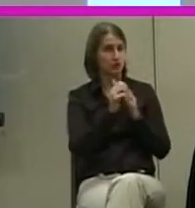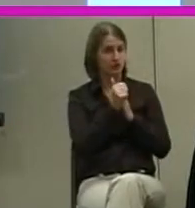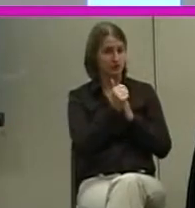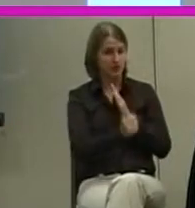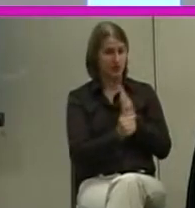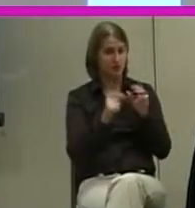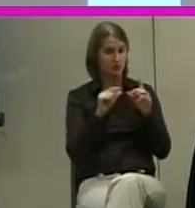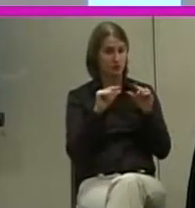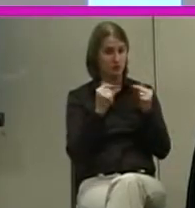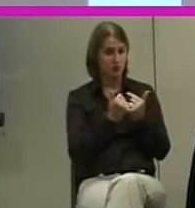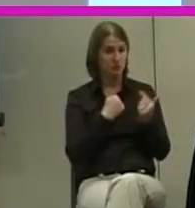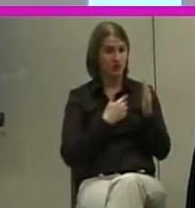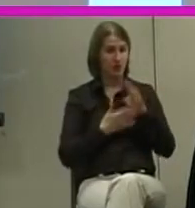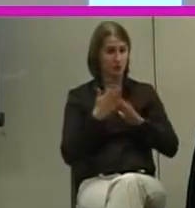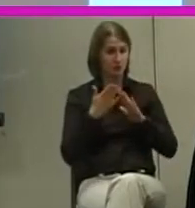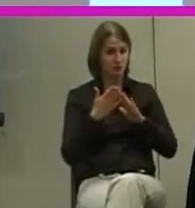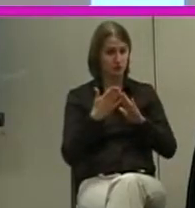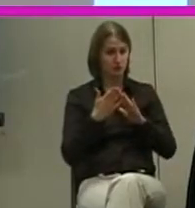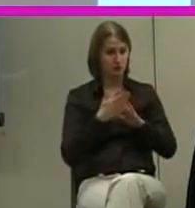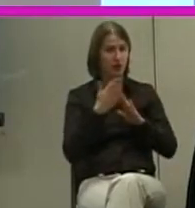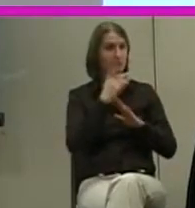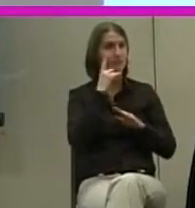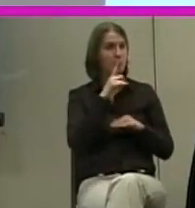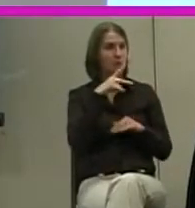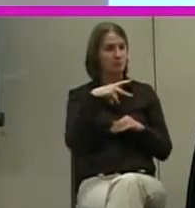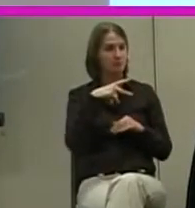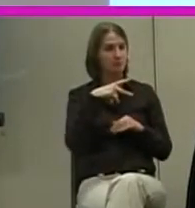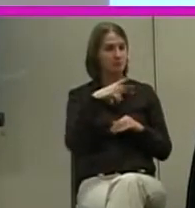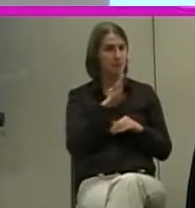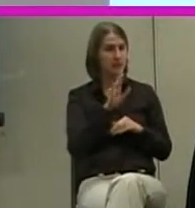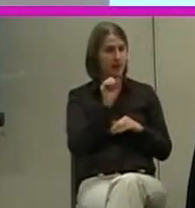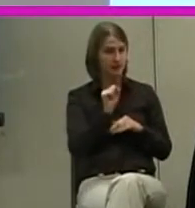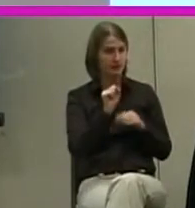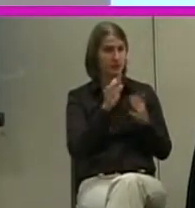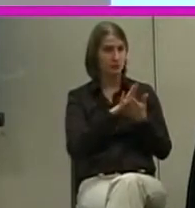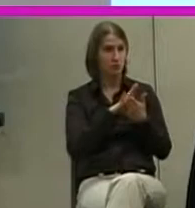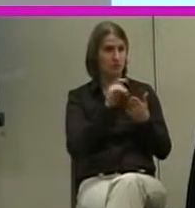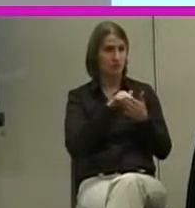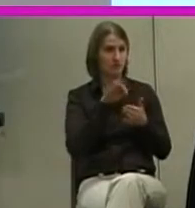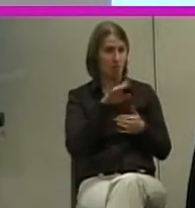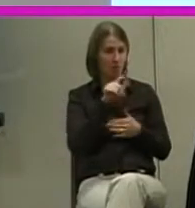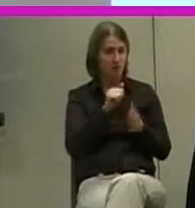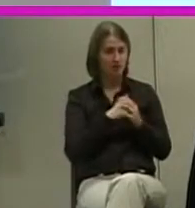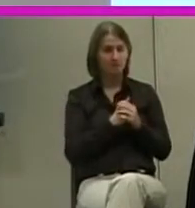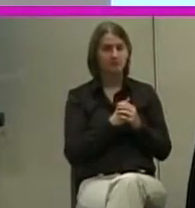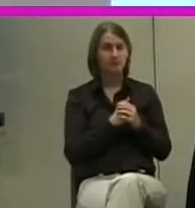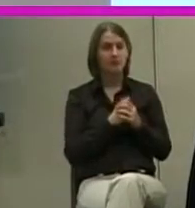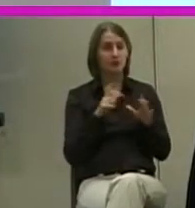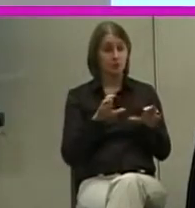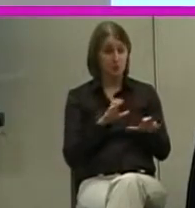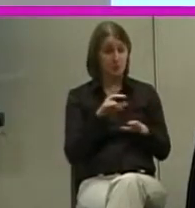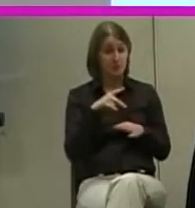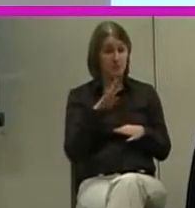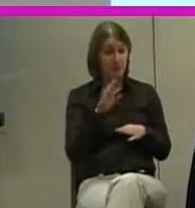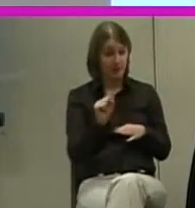some PBS schools that I was working with in Florida. So these are schools that are doing